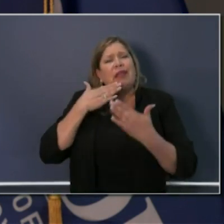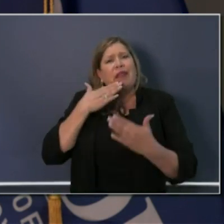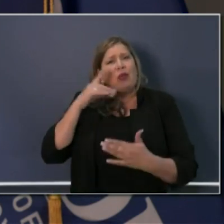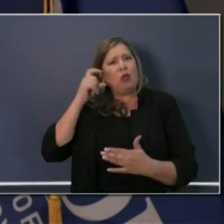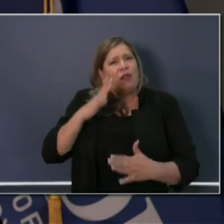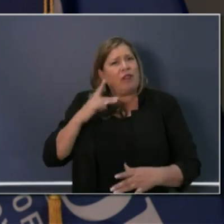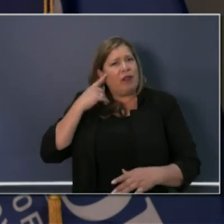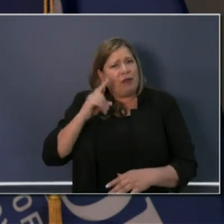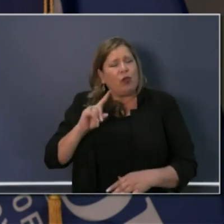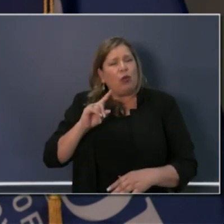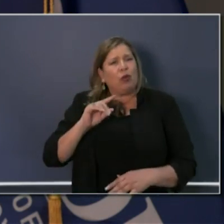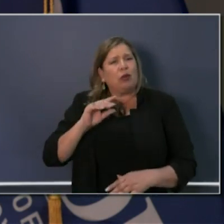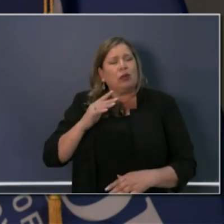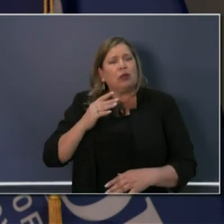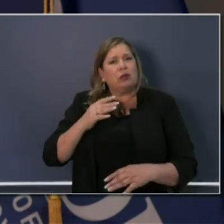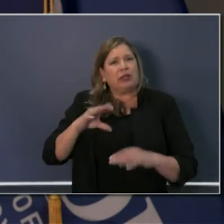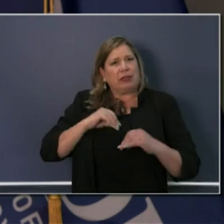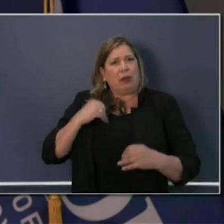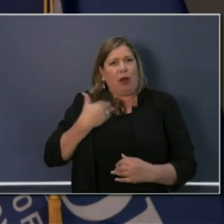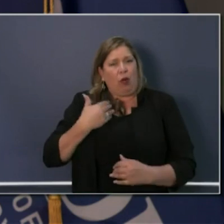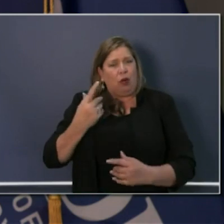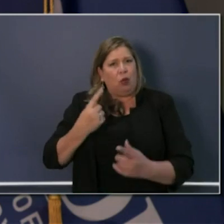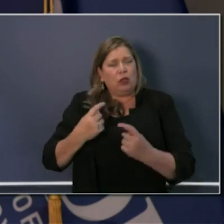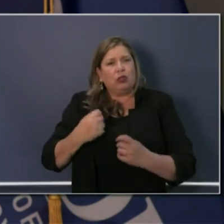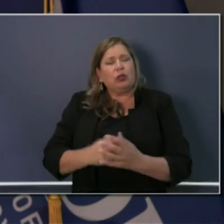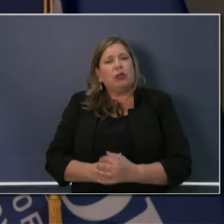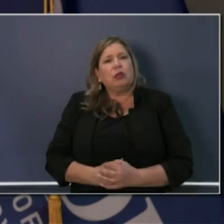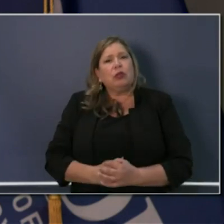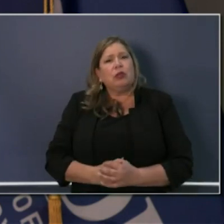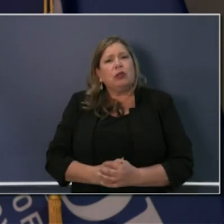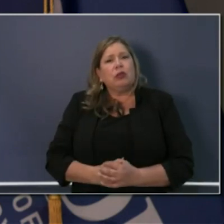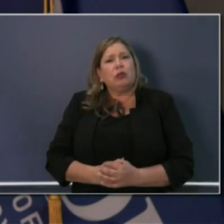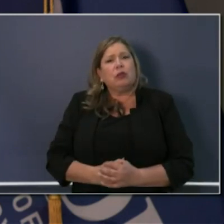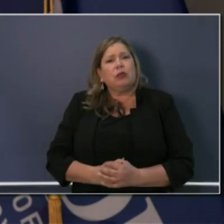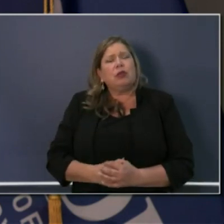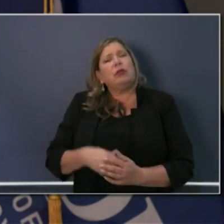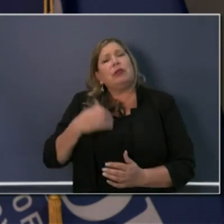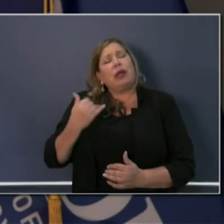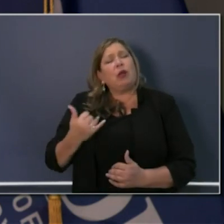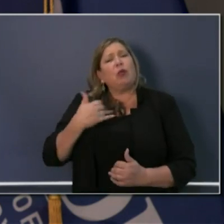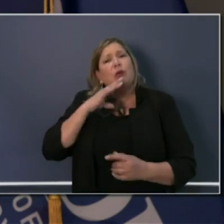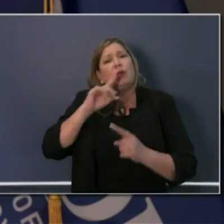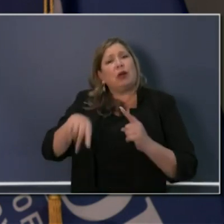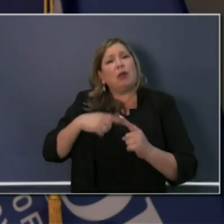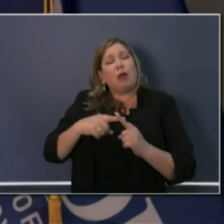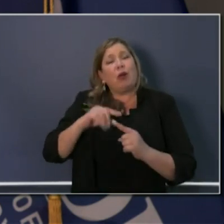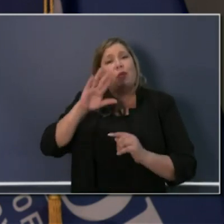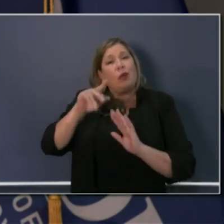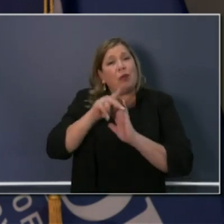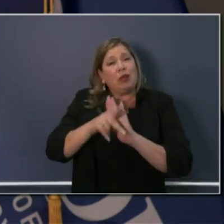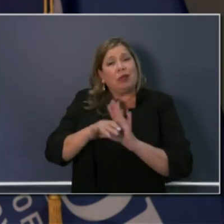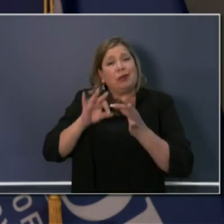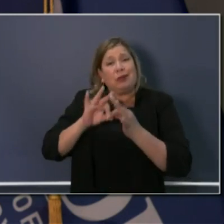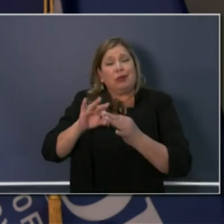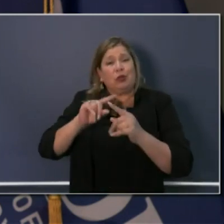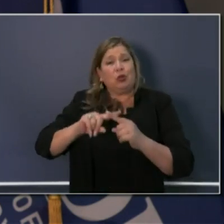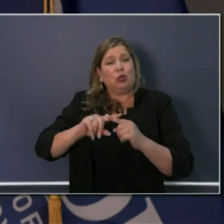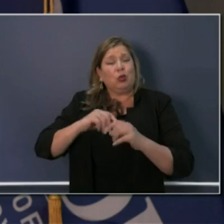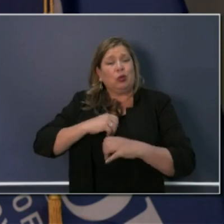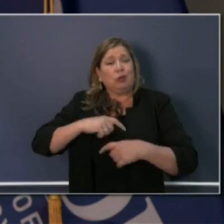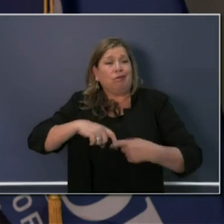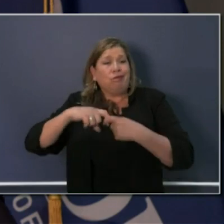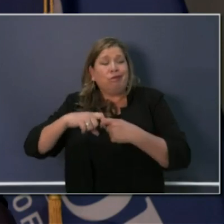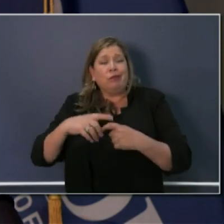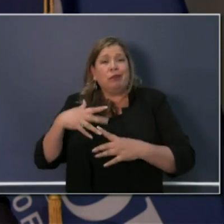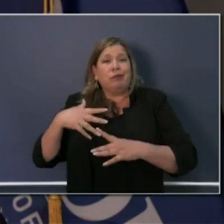Number one is the policy that's in place for protections from foreclosures and evictions. I think it's through May 31st is what you